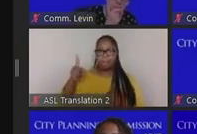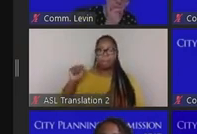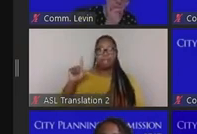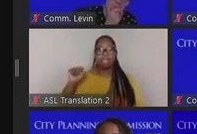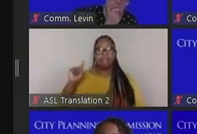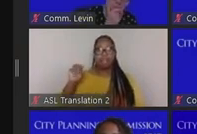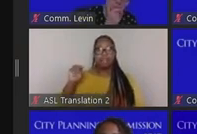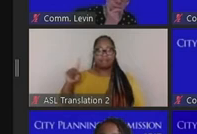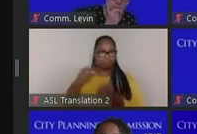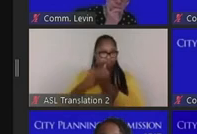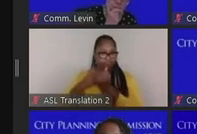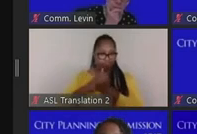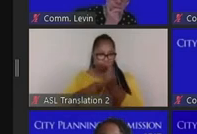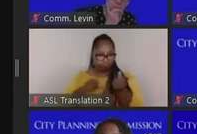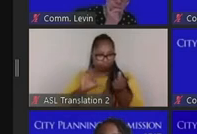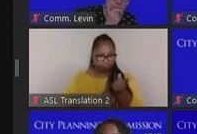Eric.